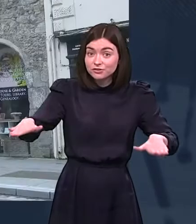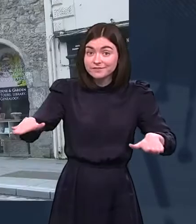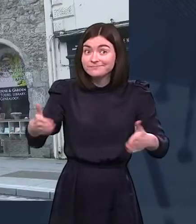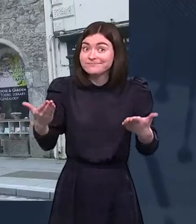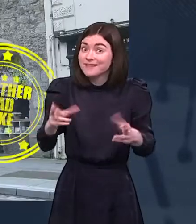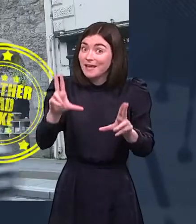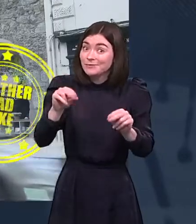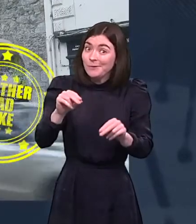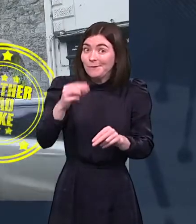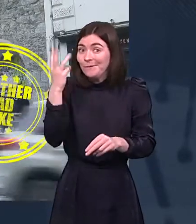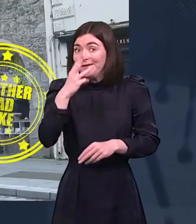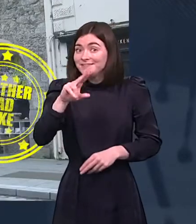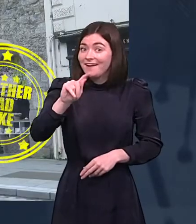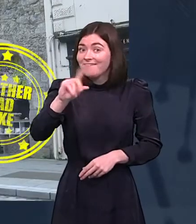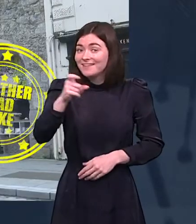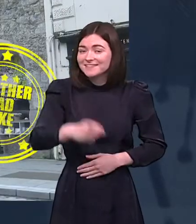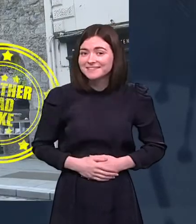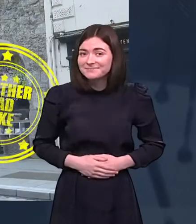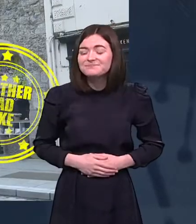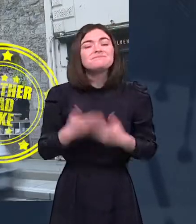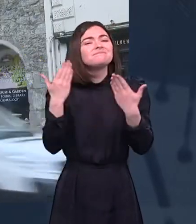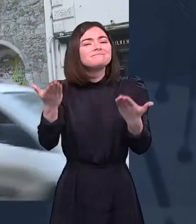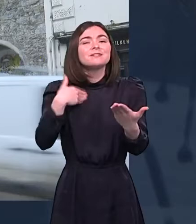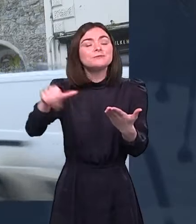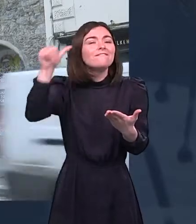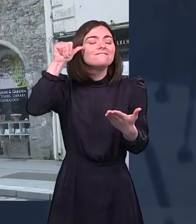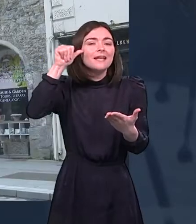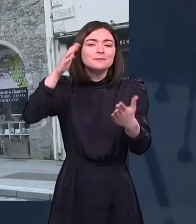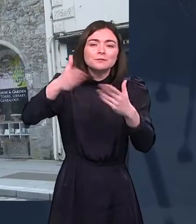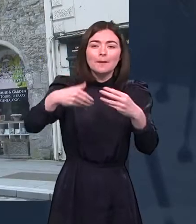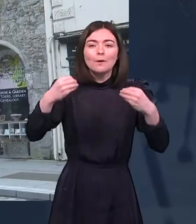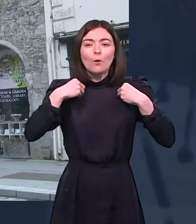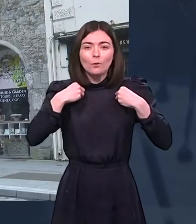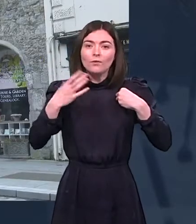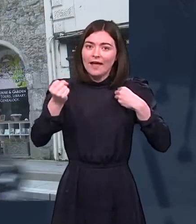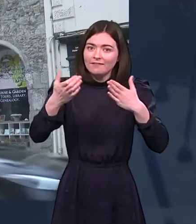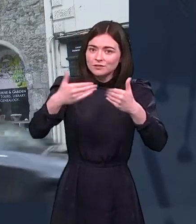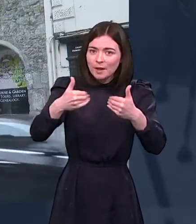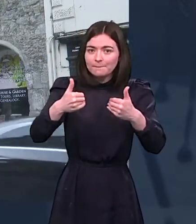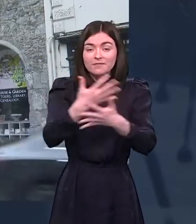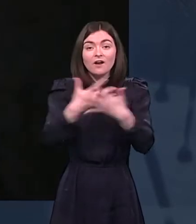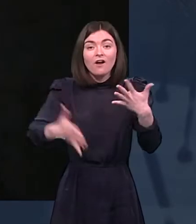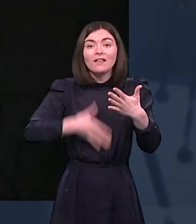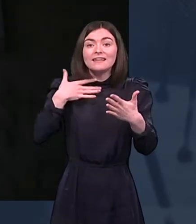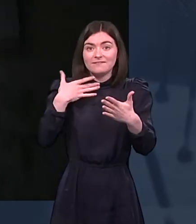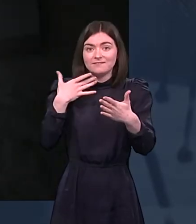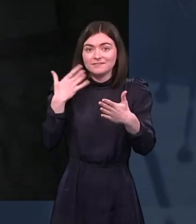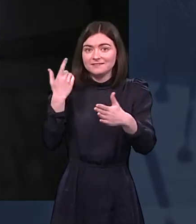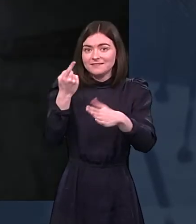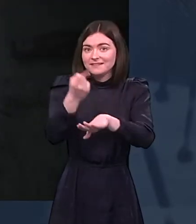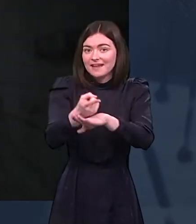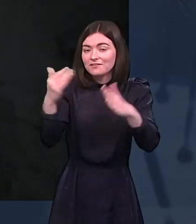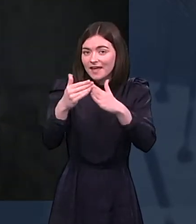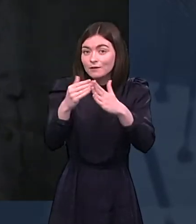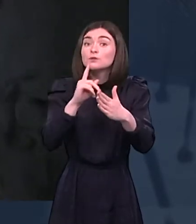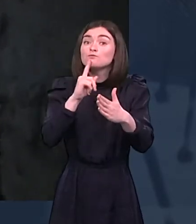No Netflix. He was a famous merchant. They had a shop on the ground floor and they all lived overhead. But however,